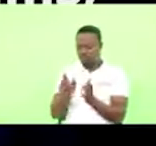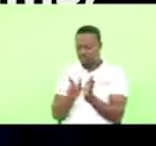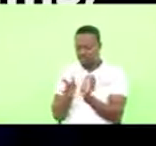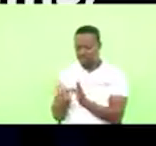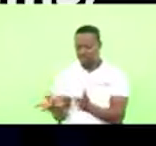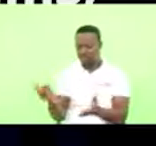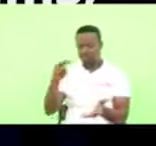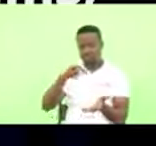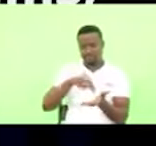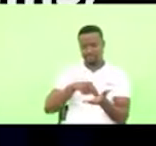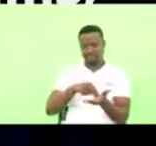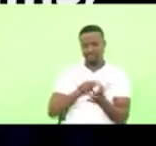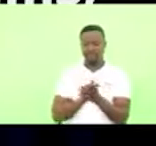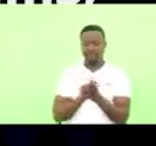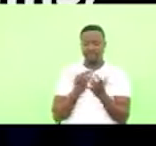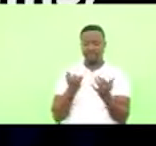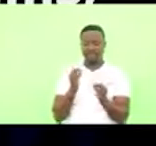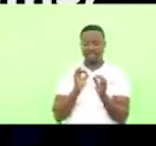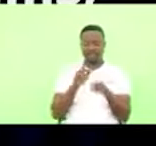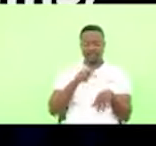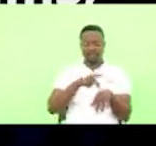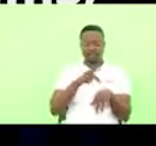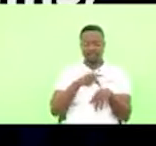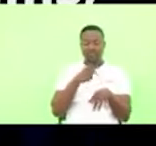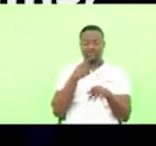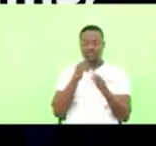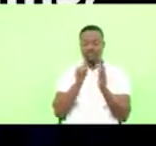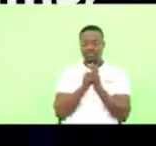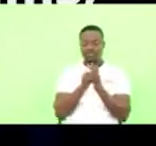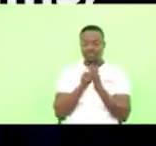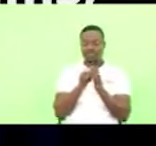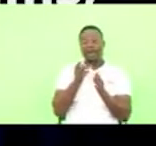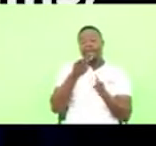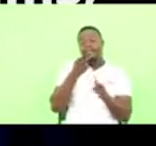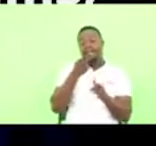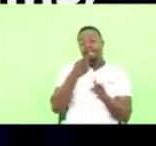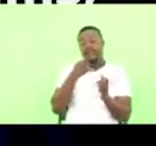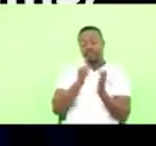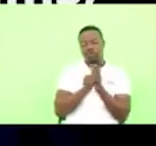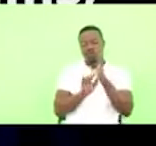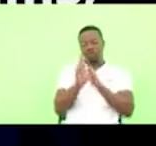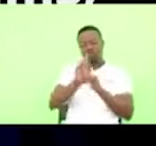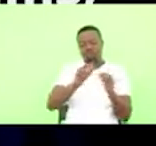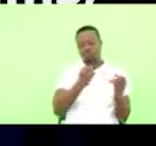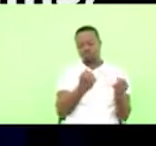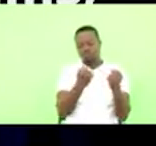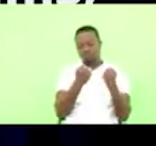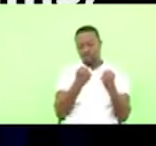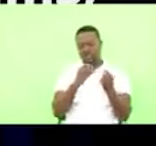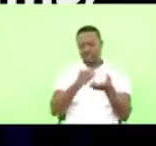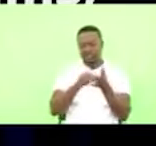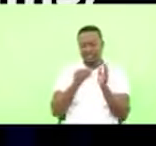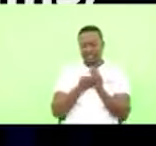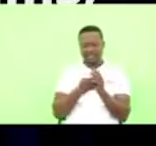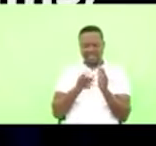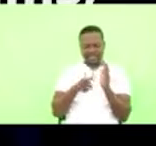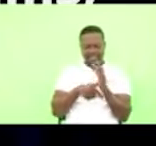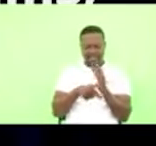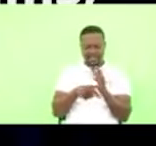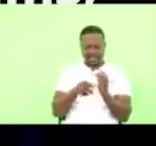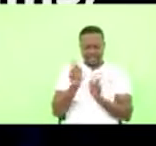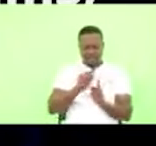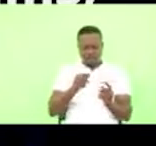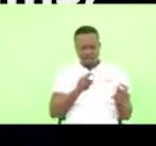if Paul is saying that God exerted strength, then the opposition was strong.